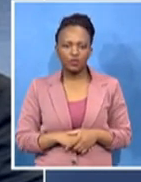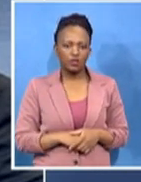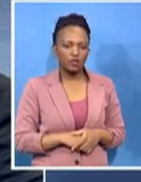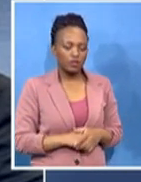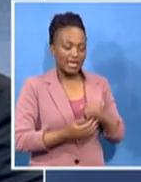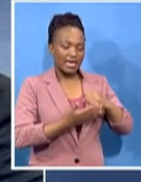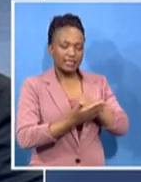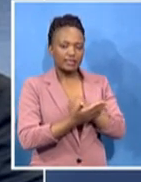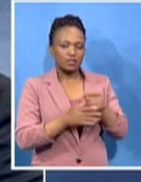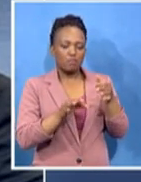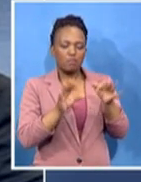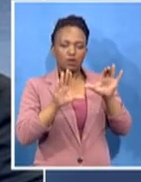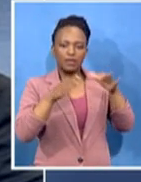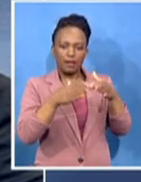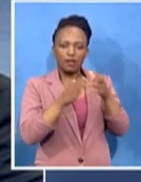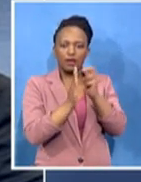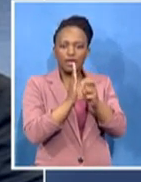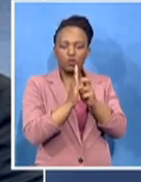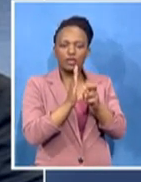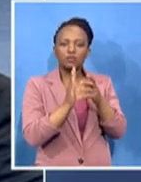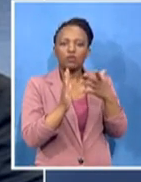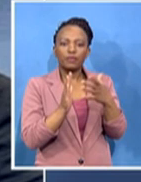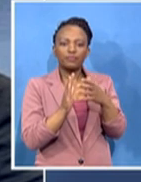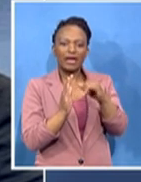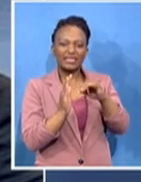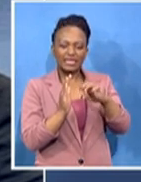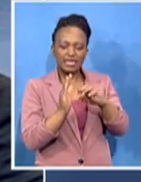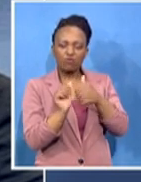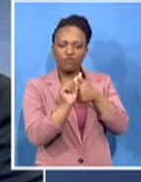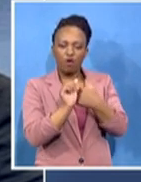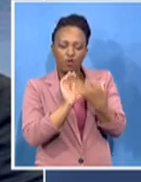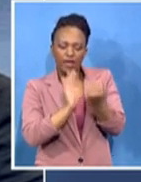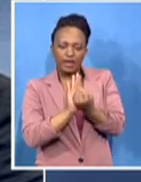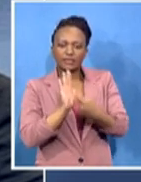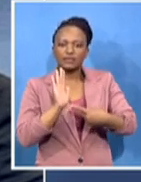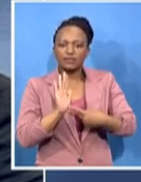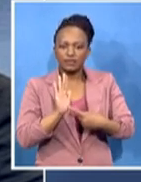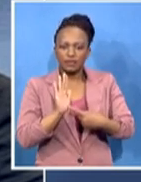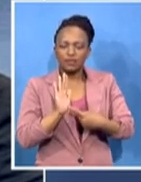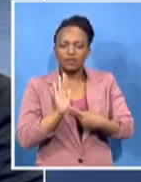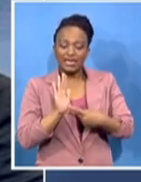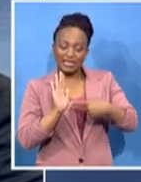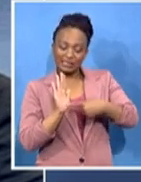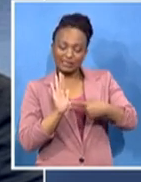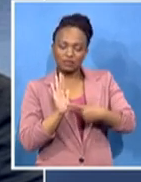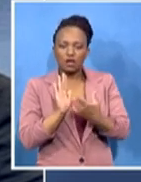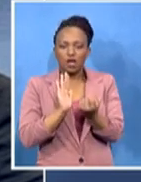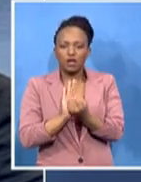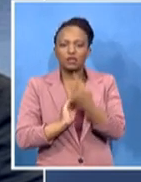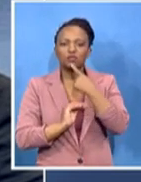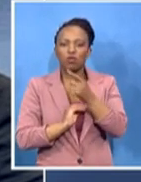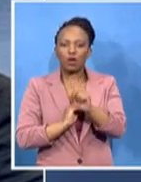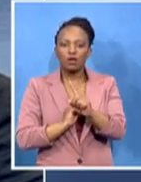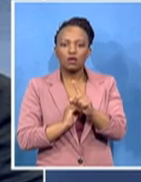the Electoral Commission Act. A specific provision provides that in making a decision to register a party, the